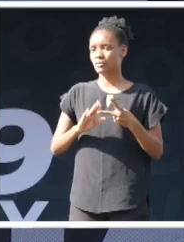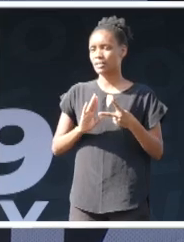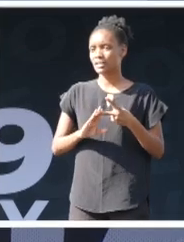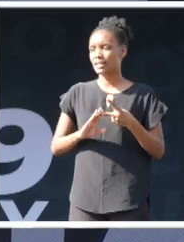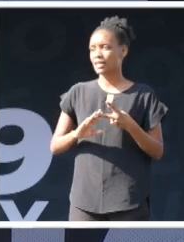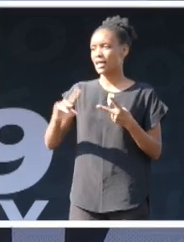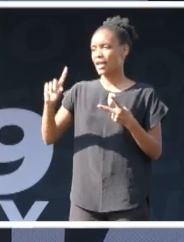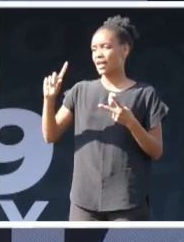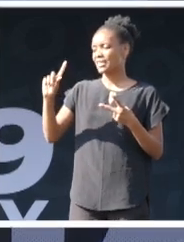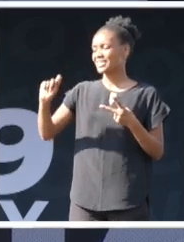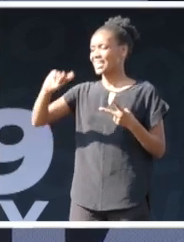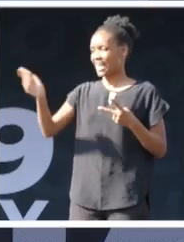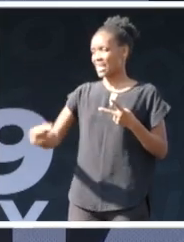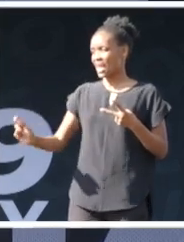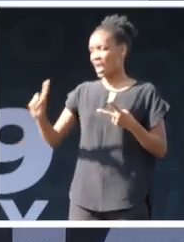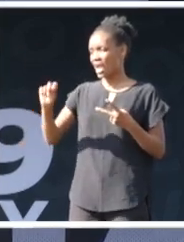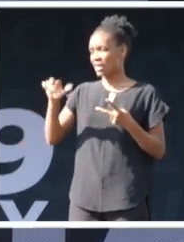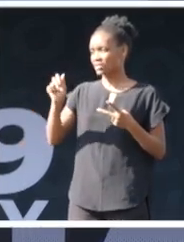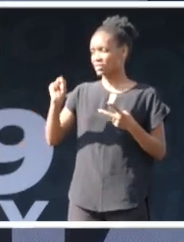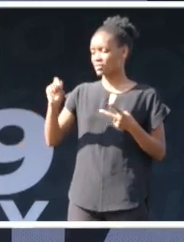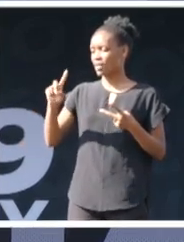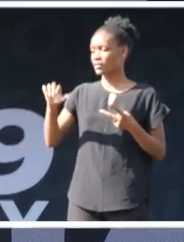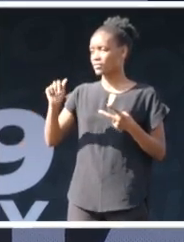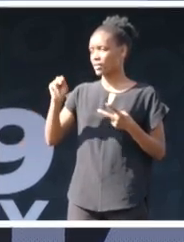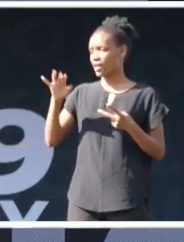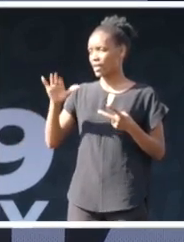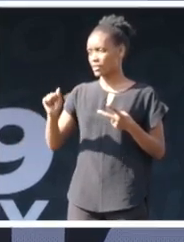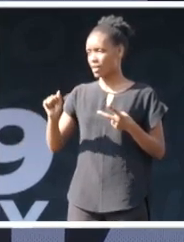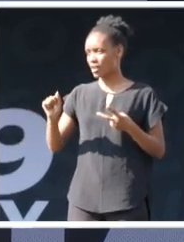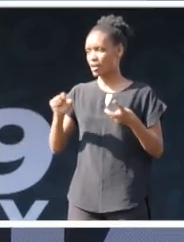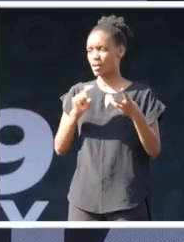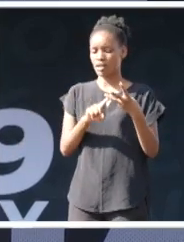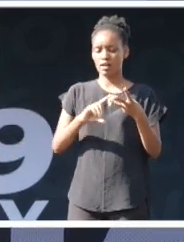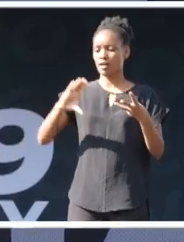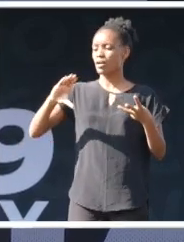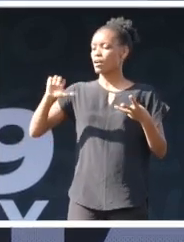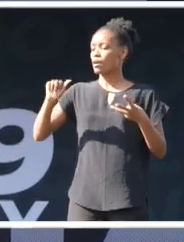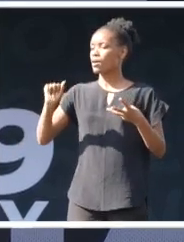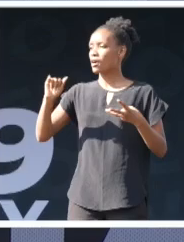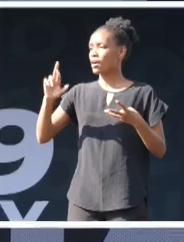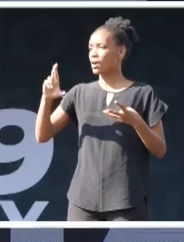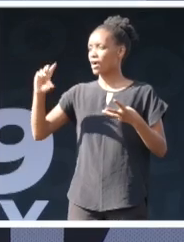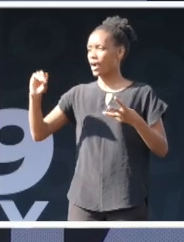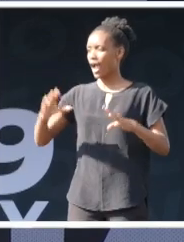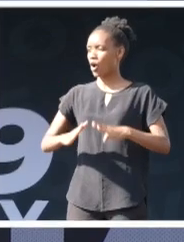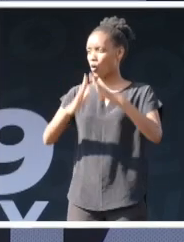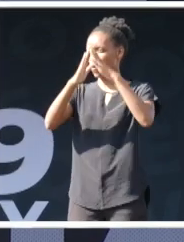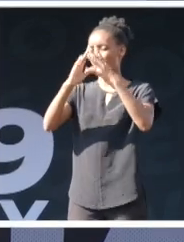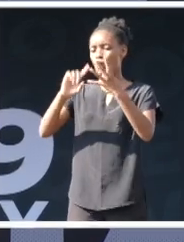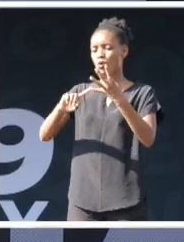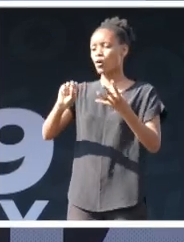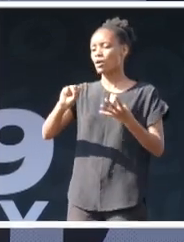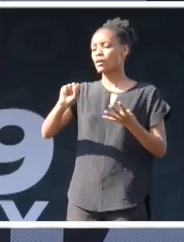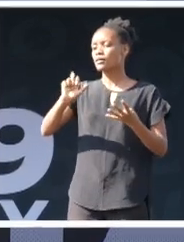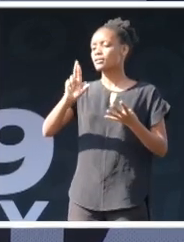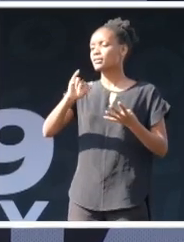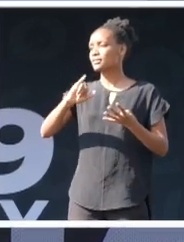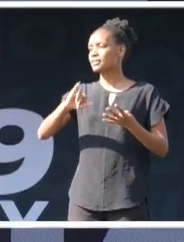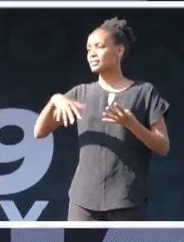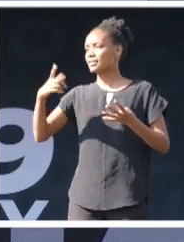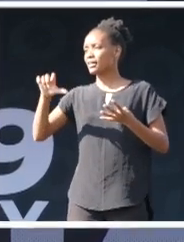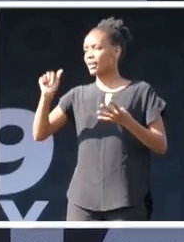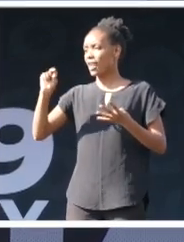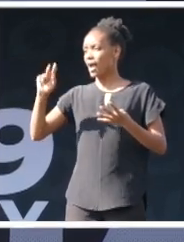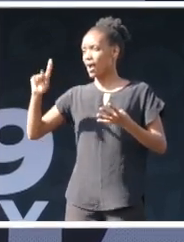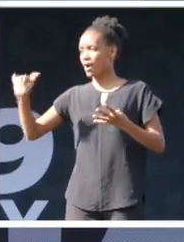Tanzania. We have votes that come from Cairo, that come from Sri Lanka, that come from